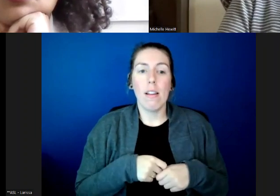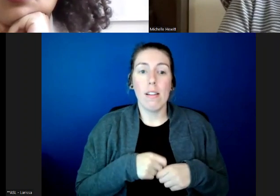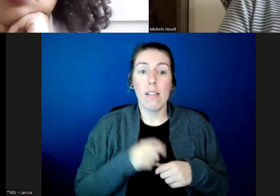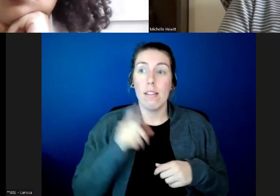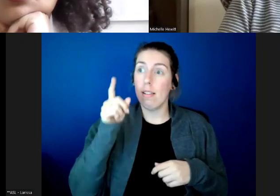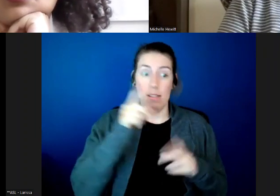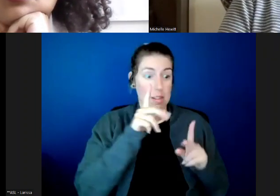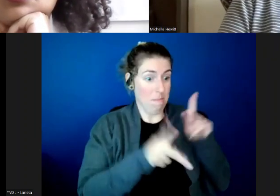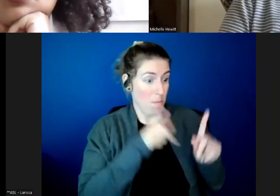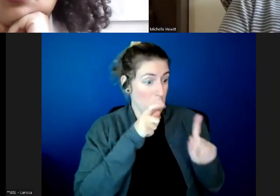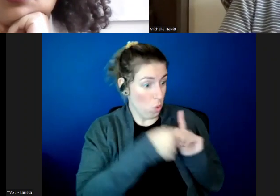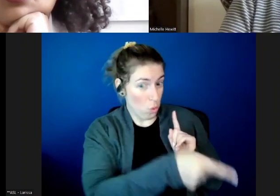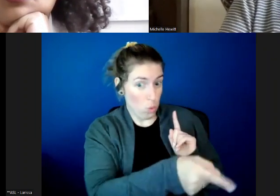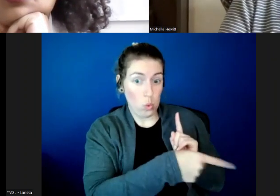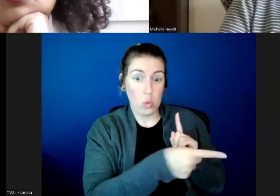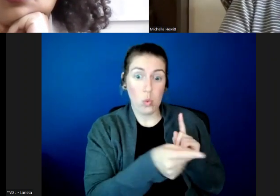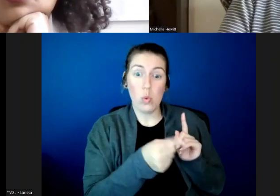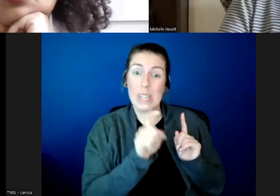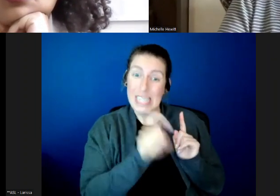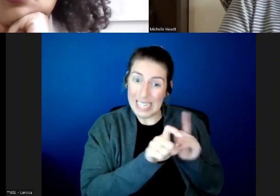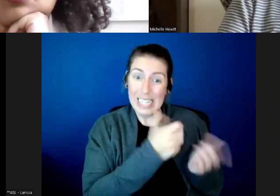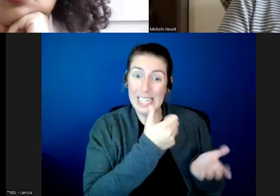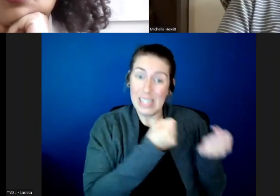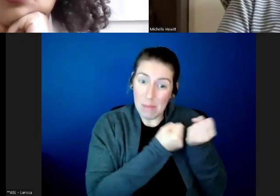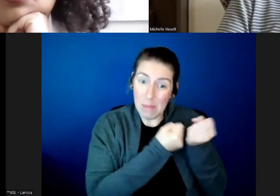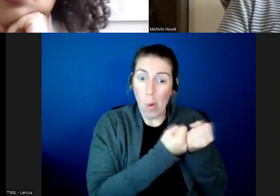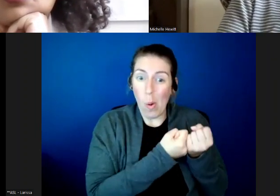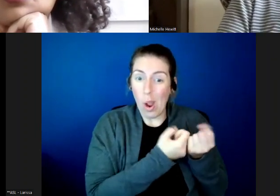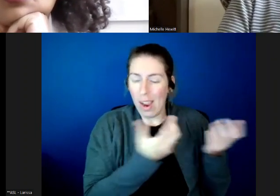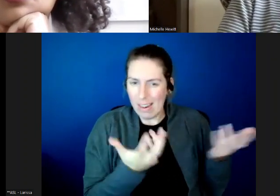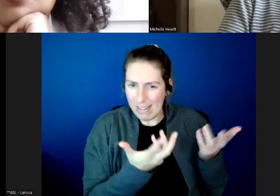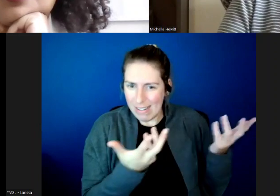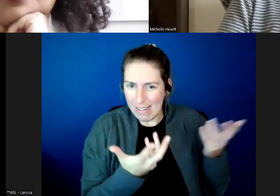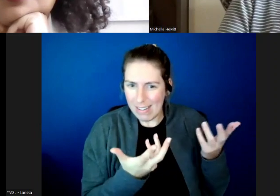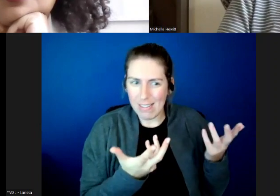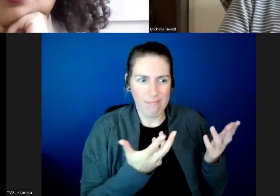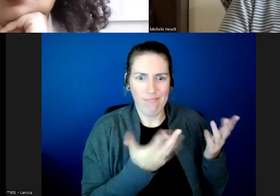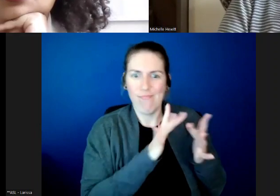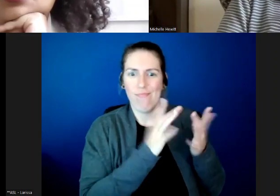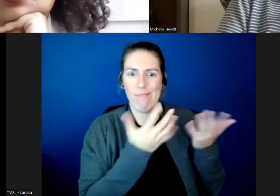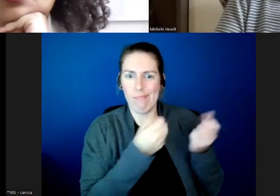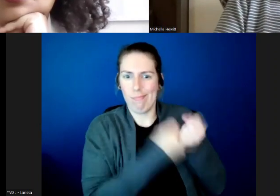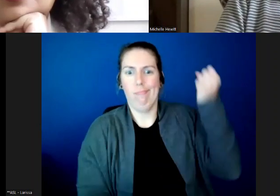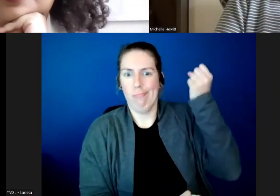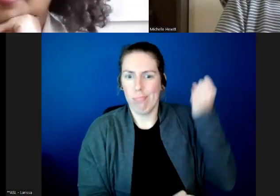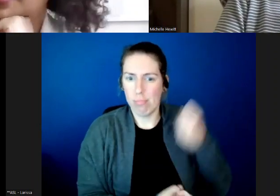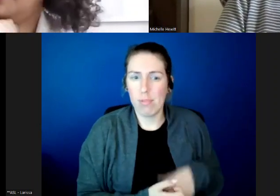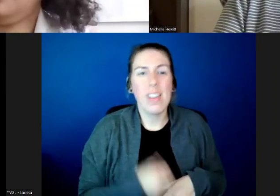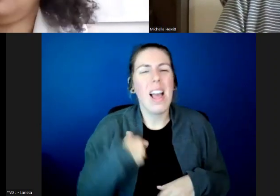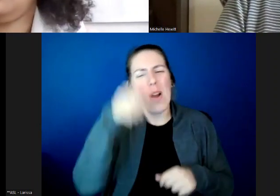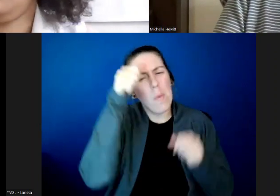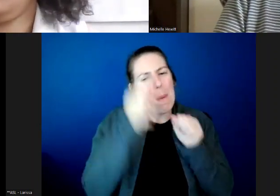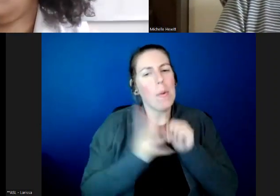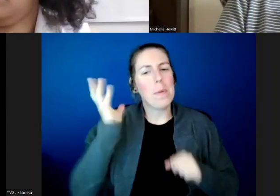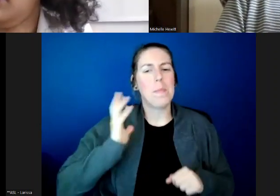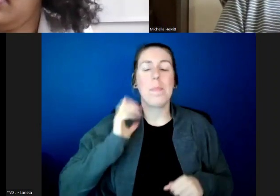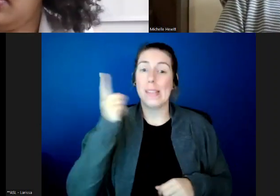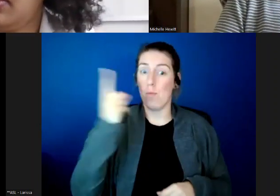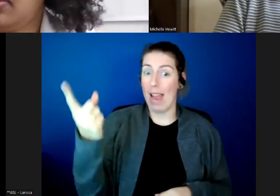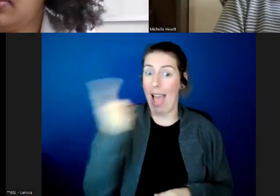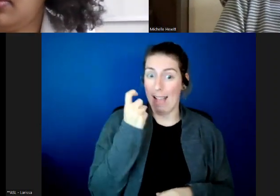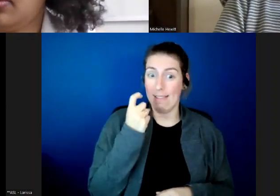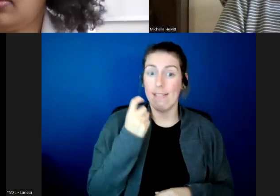vulnerable. I was asked by somebody whether I thought that that there